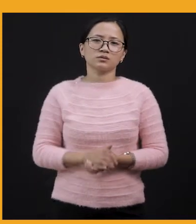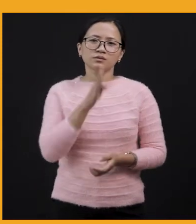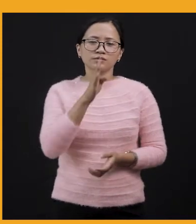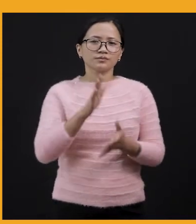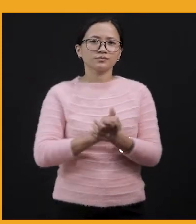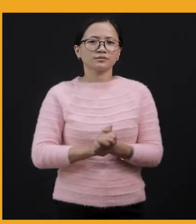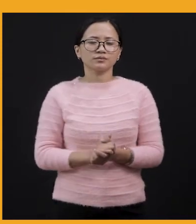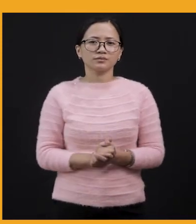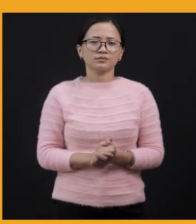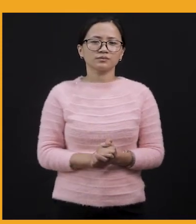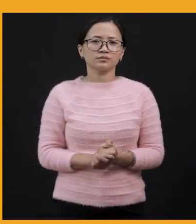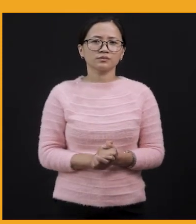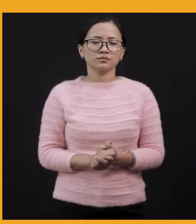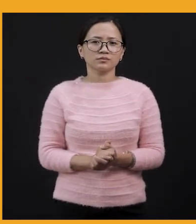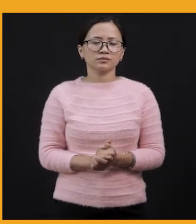Because